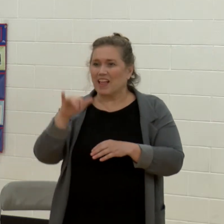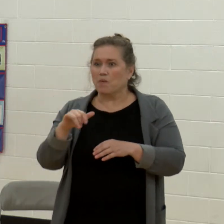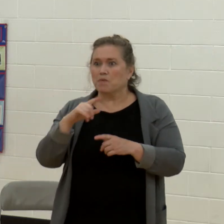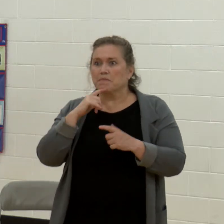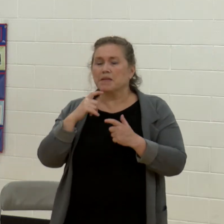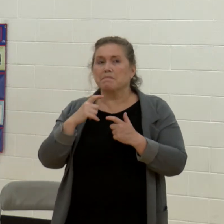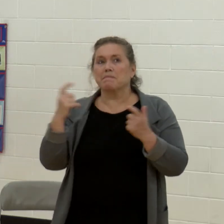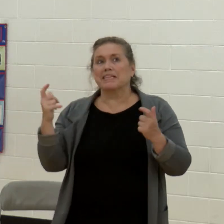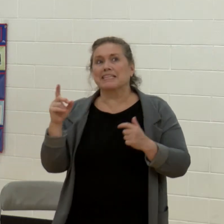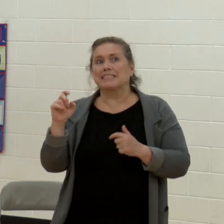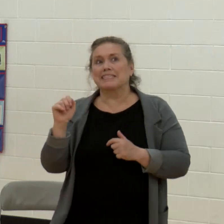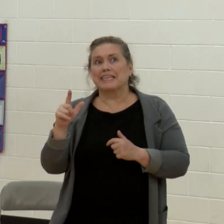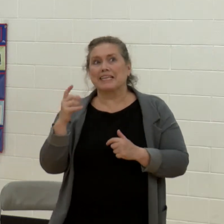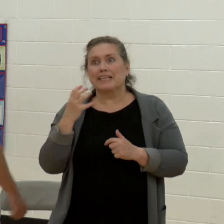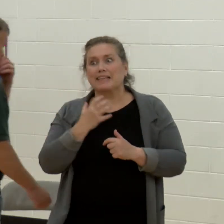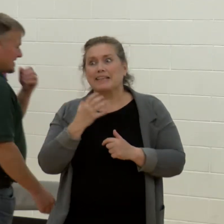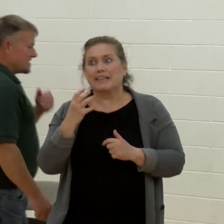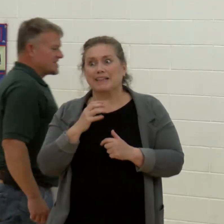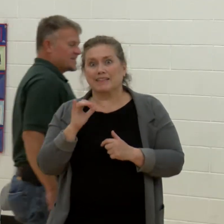Yeah.